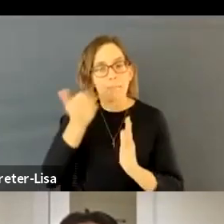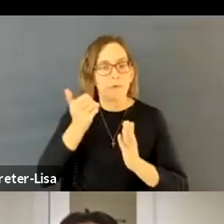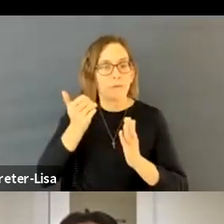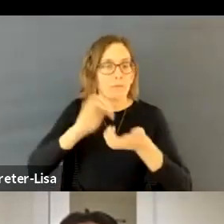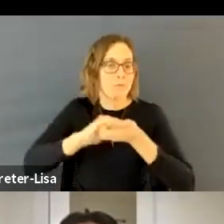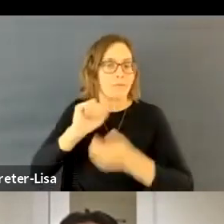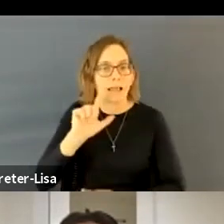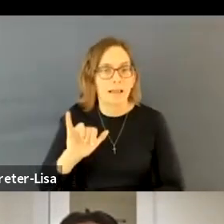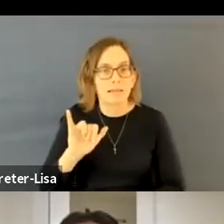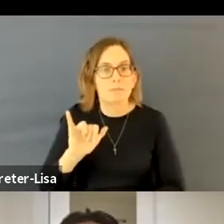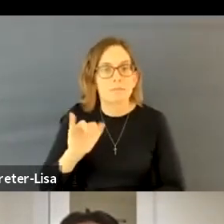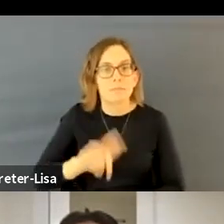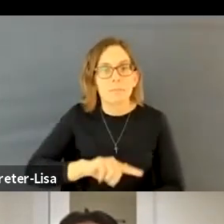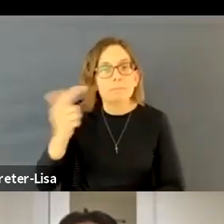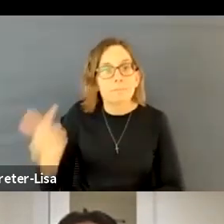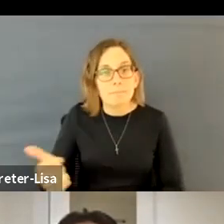I'll pass it on to Sarda.